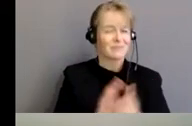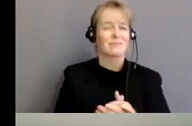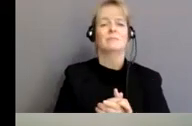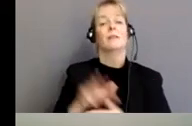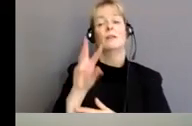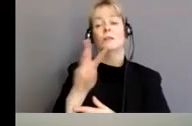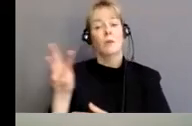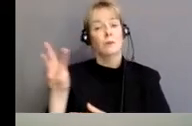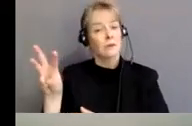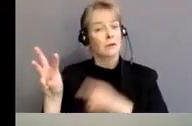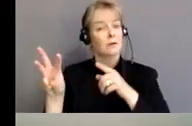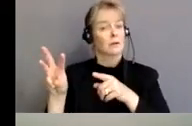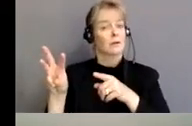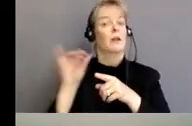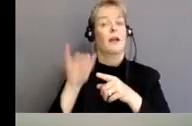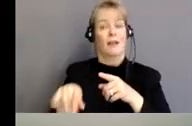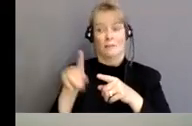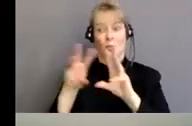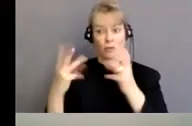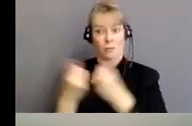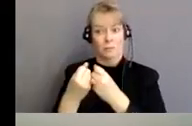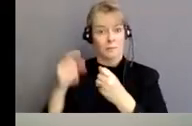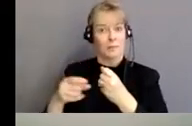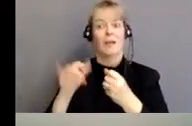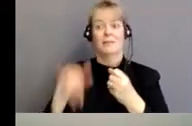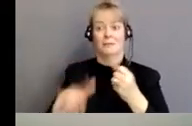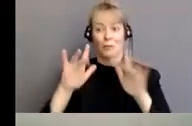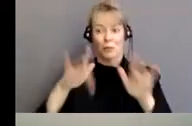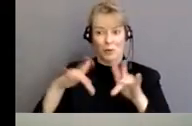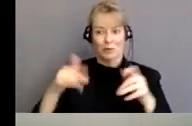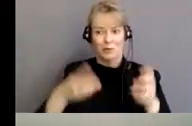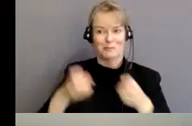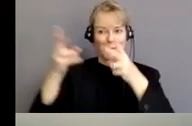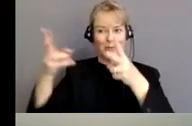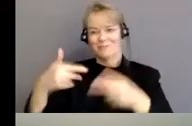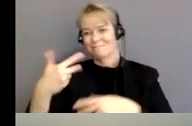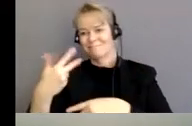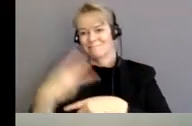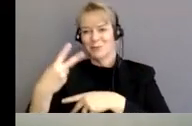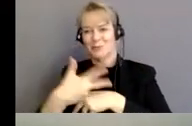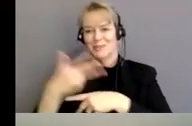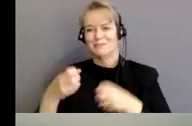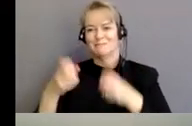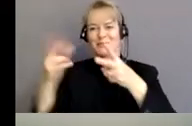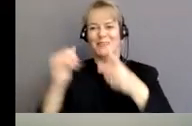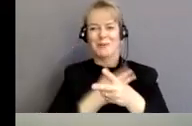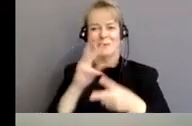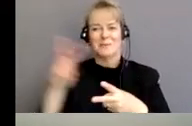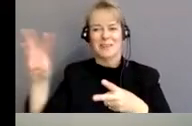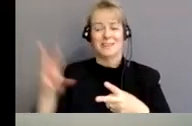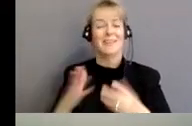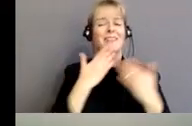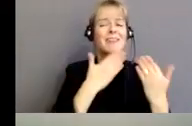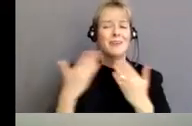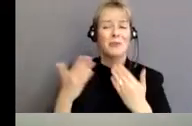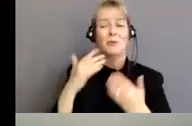and recording PowerPoint will be posted on our website within the next couple of days. So thank you all, and stay tuned. We do have other webinars coming